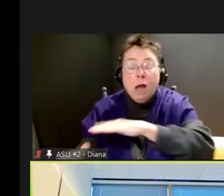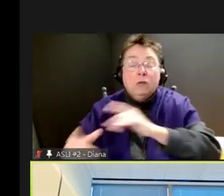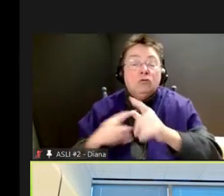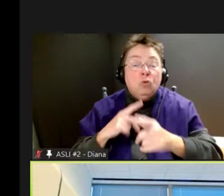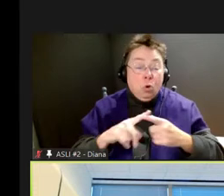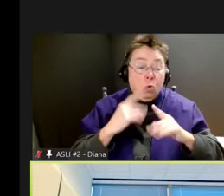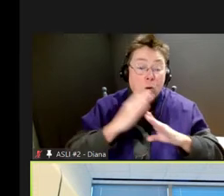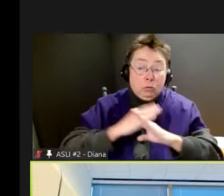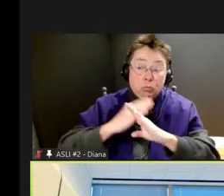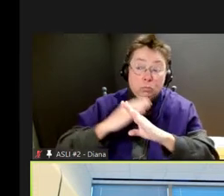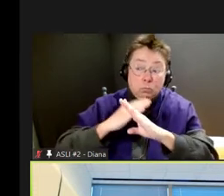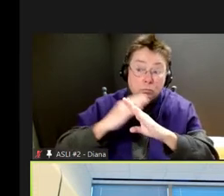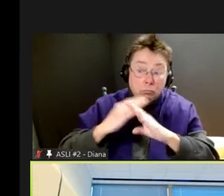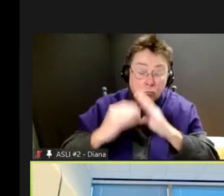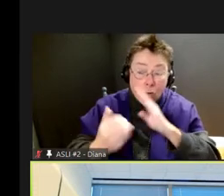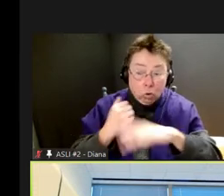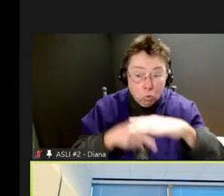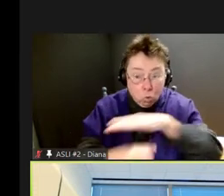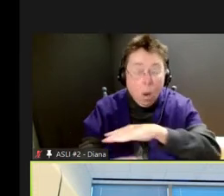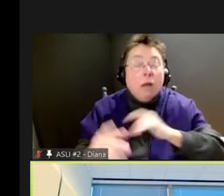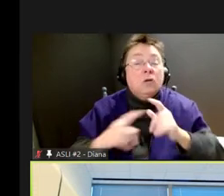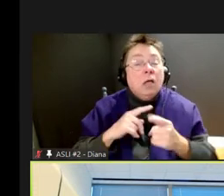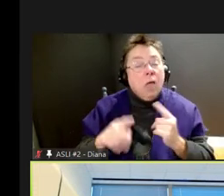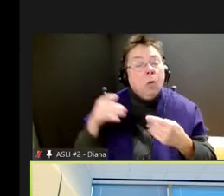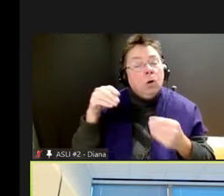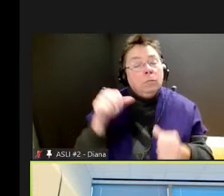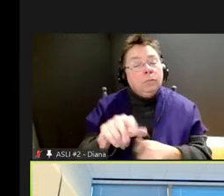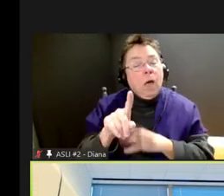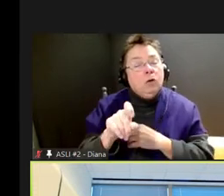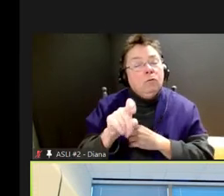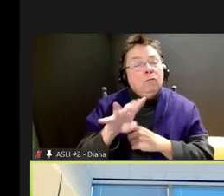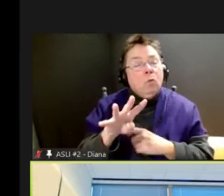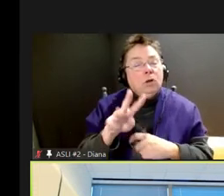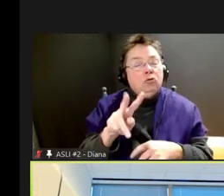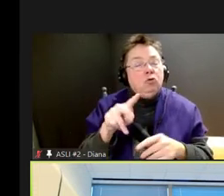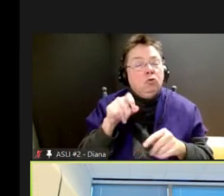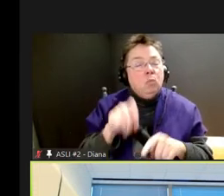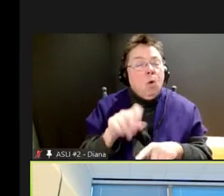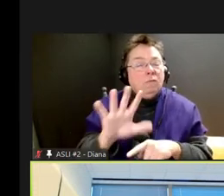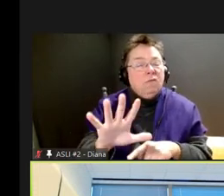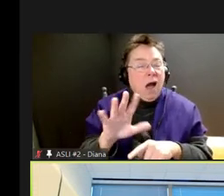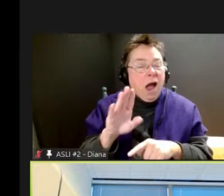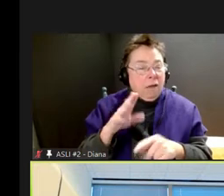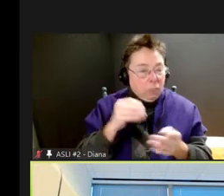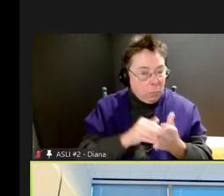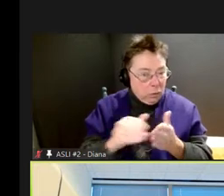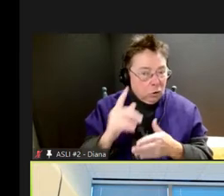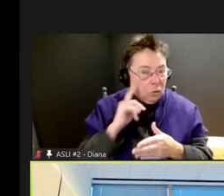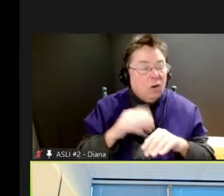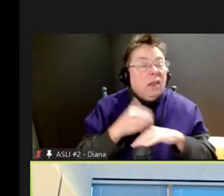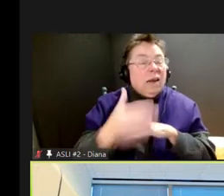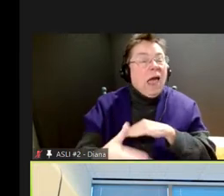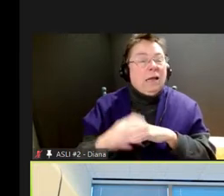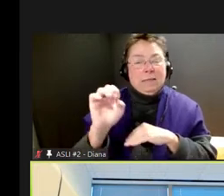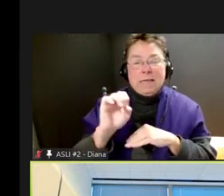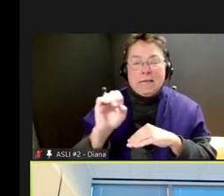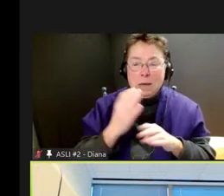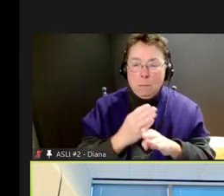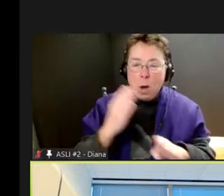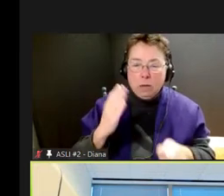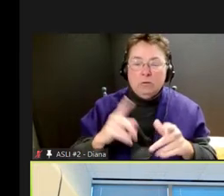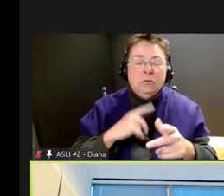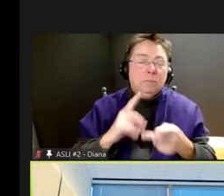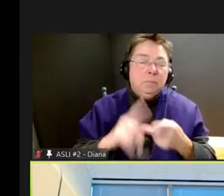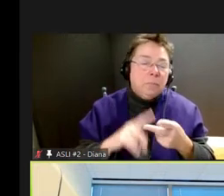for a new garage. It also funds $142.5 million towards the next e-bus purchase. Including previously granted